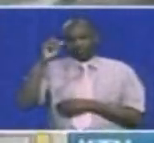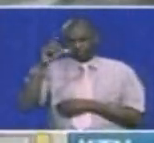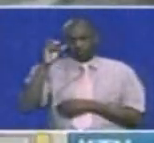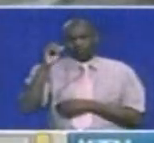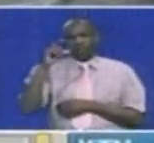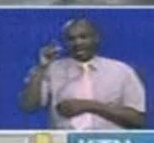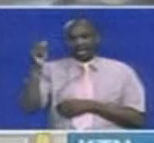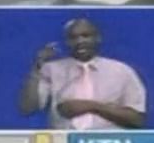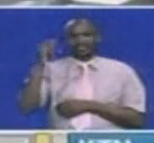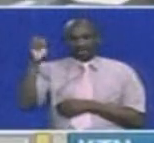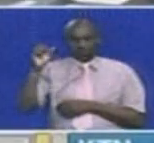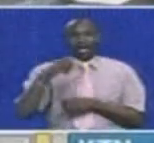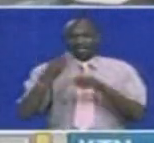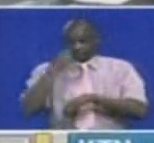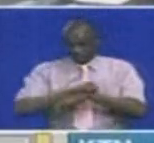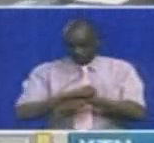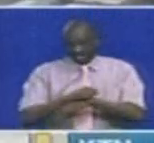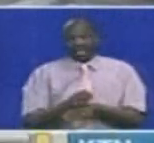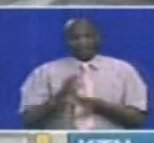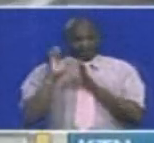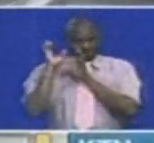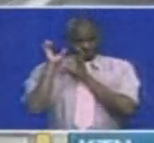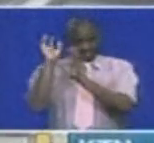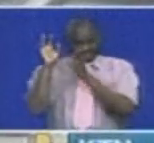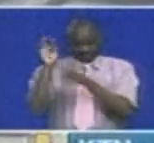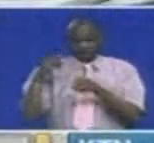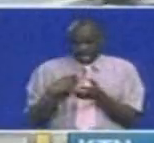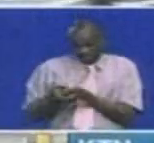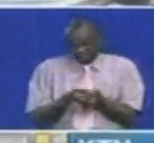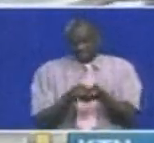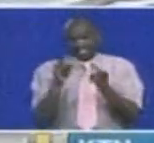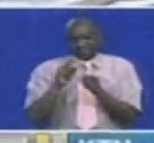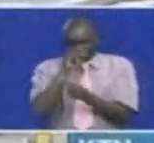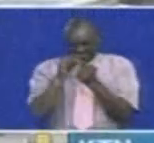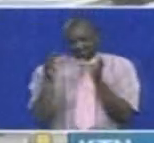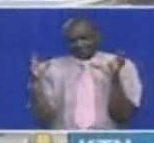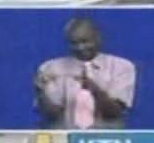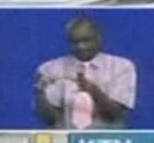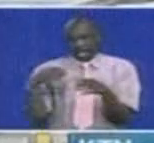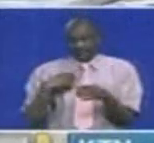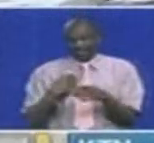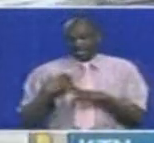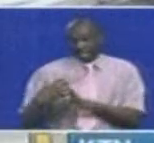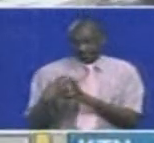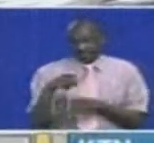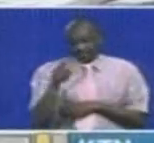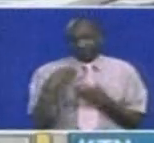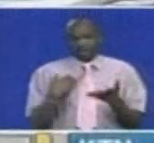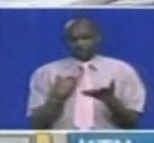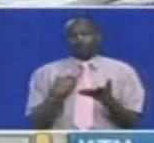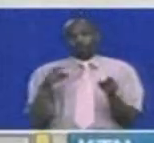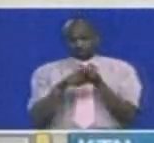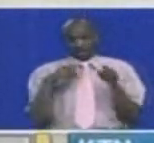College. Basketball and hockey will be under particular scrutiny, as well as rugby, the latter which has churned out